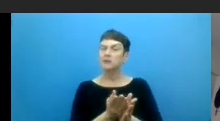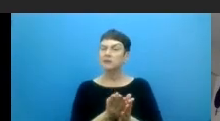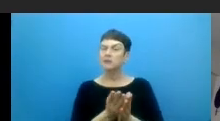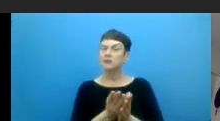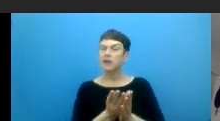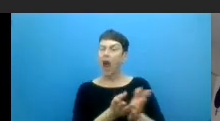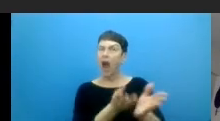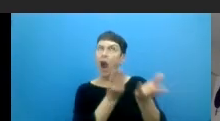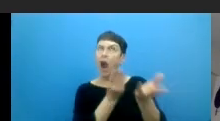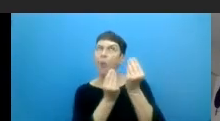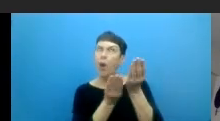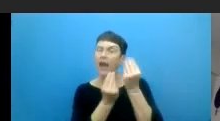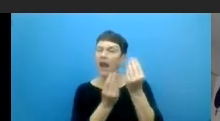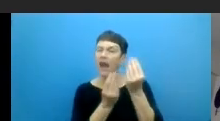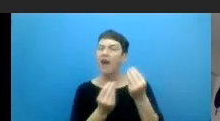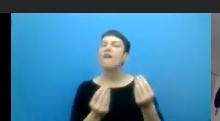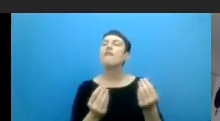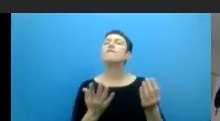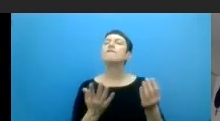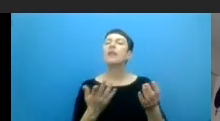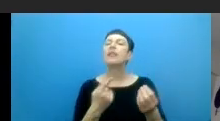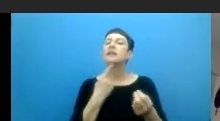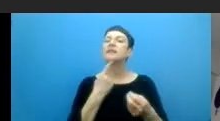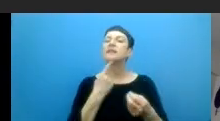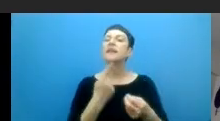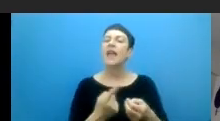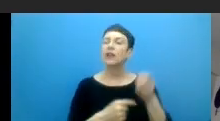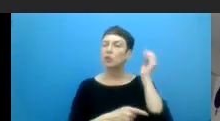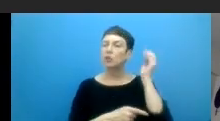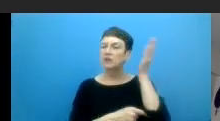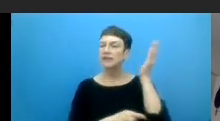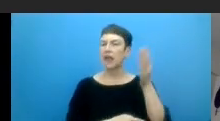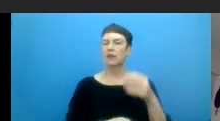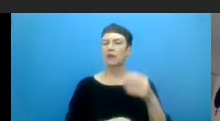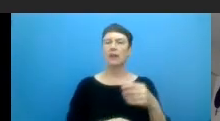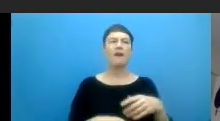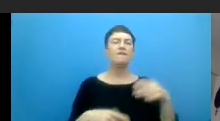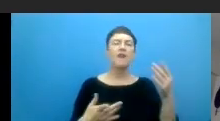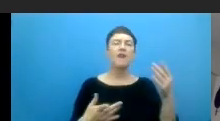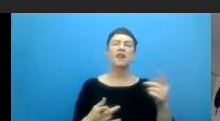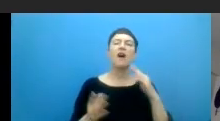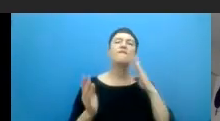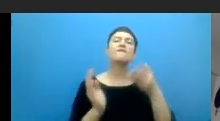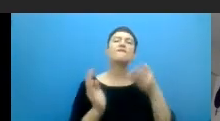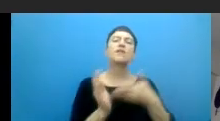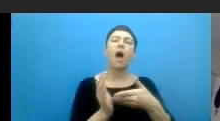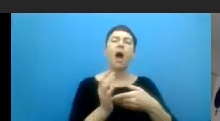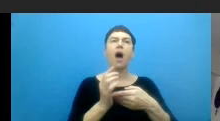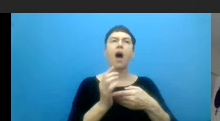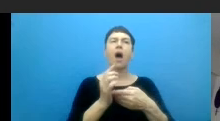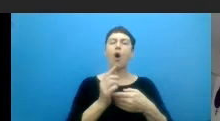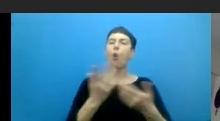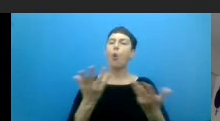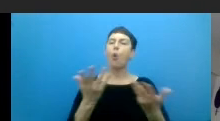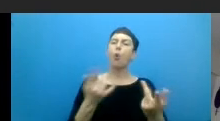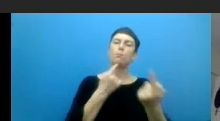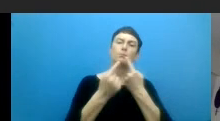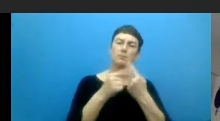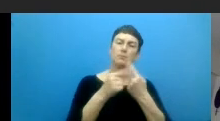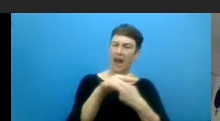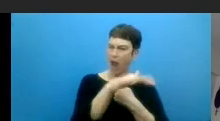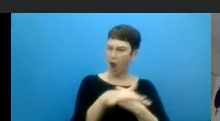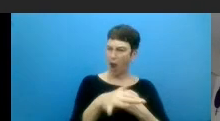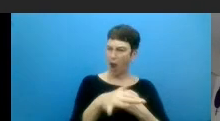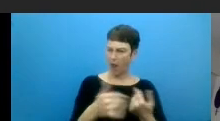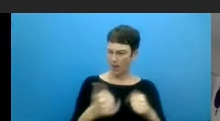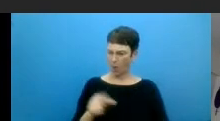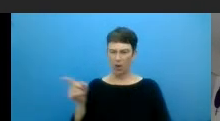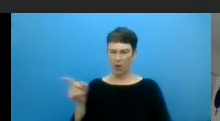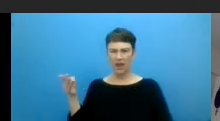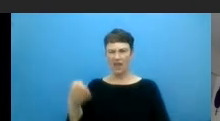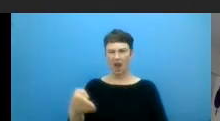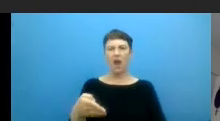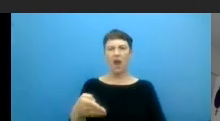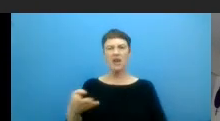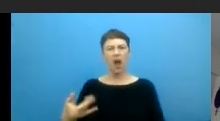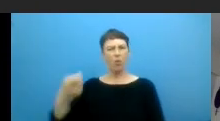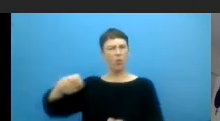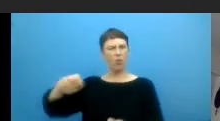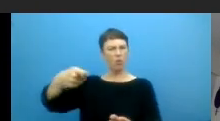made, did not hear the questions asked. And I think particularly with open-ended kind of